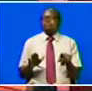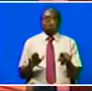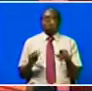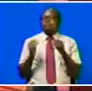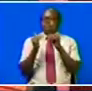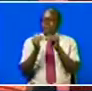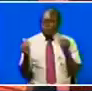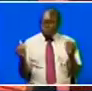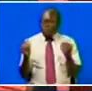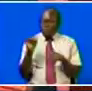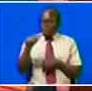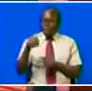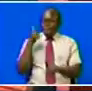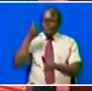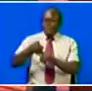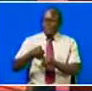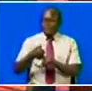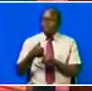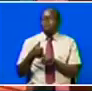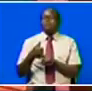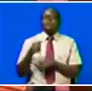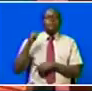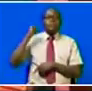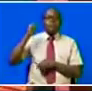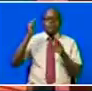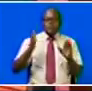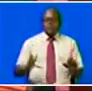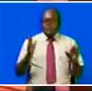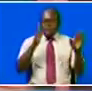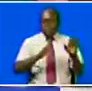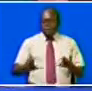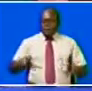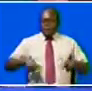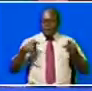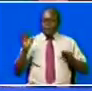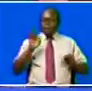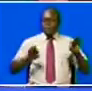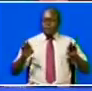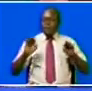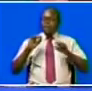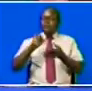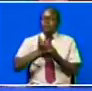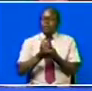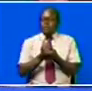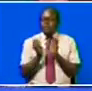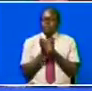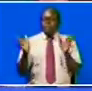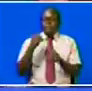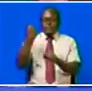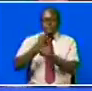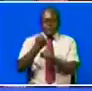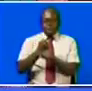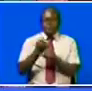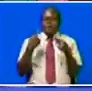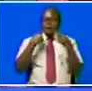Equally ridiculous is the attack by a section of our politicians on the planned lifestyle audit on public servants as announced by